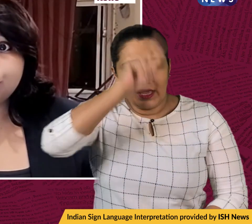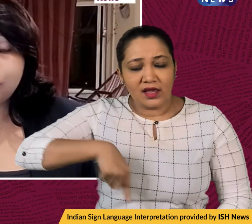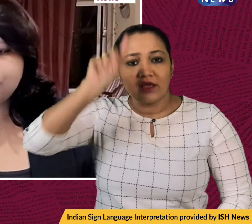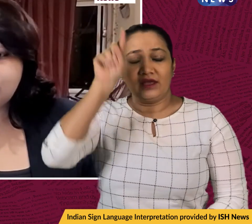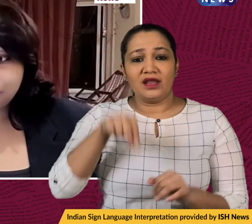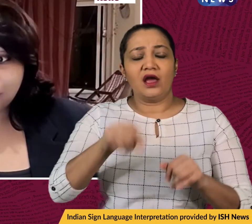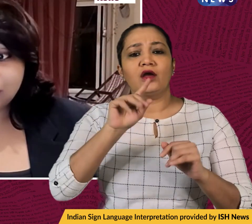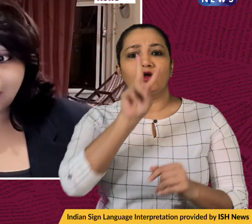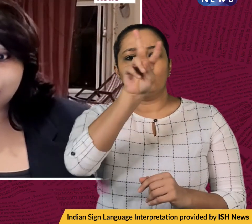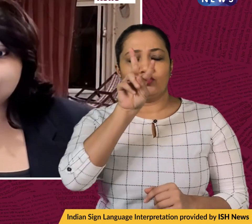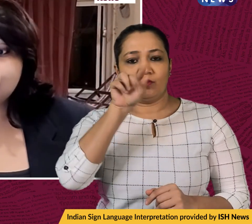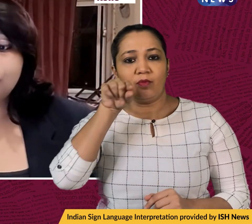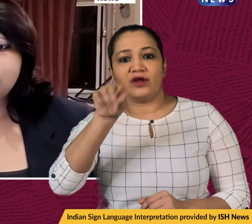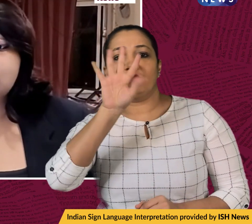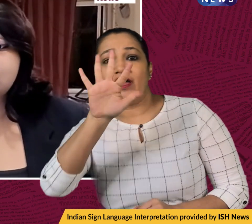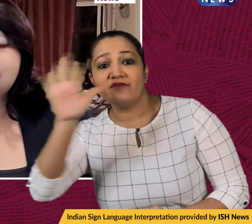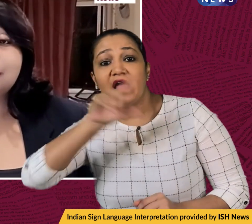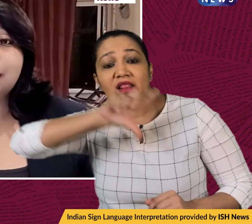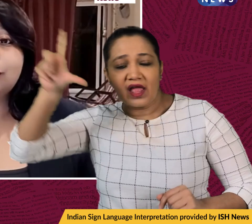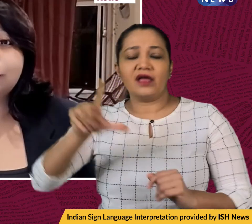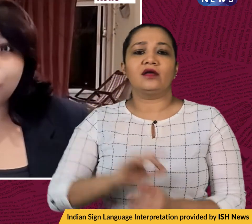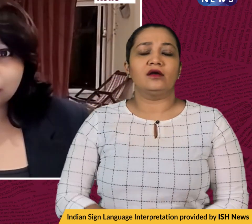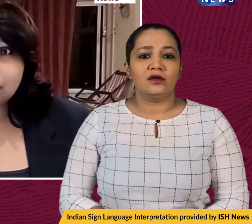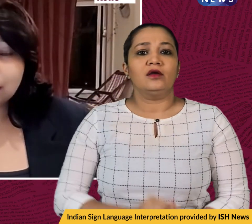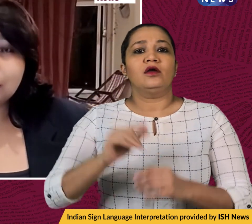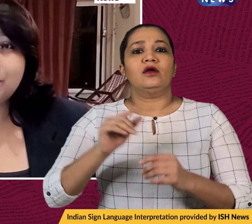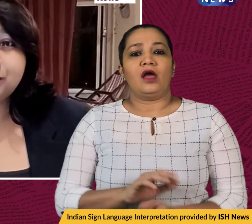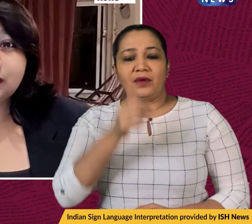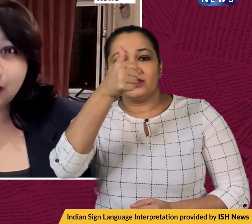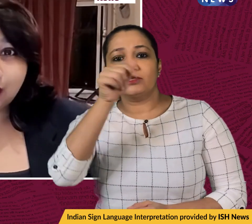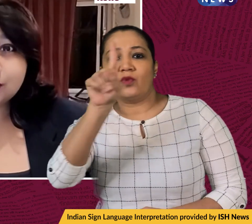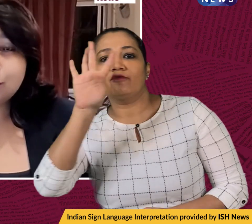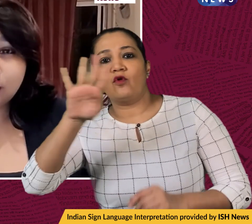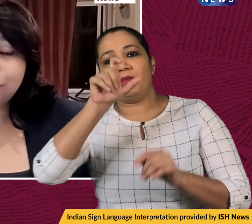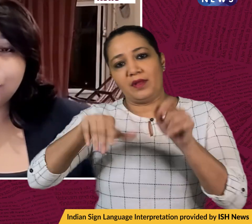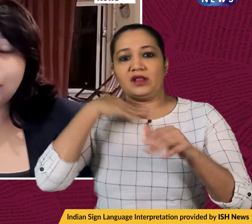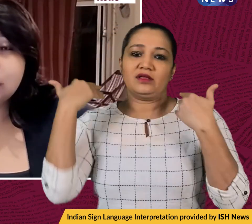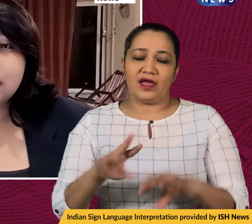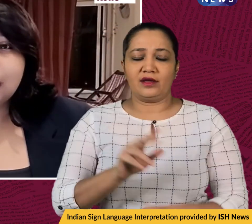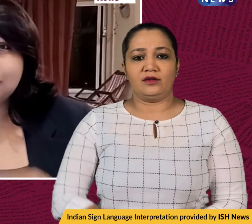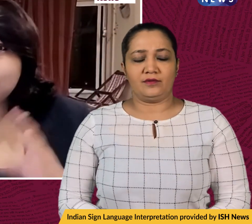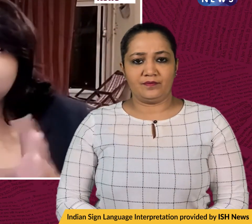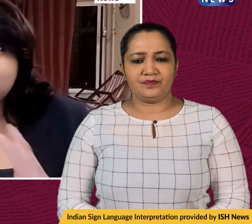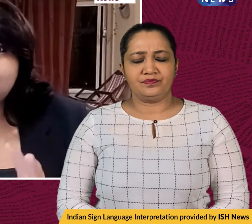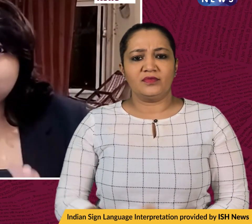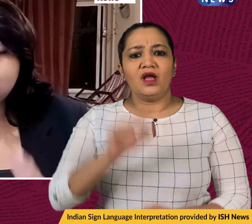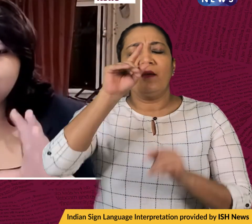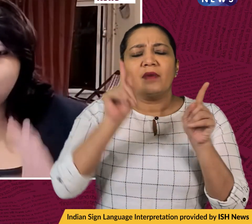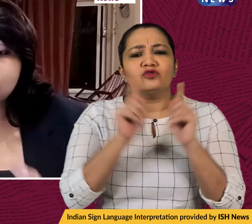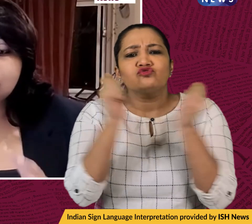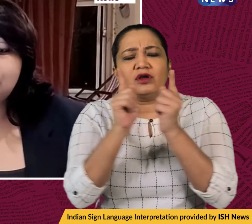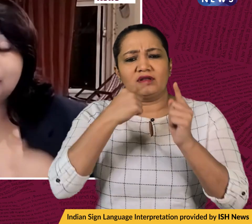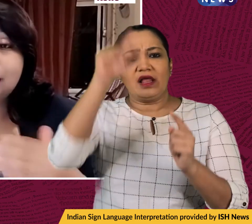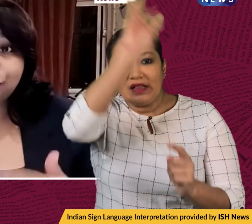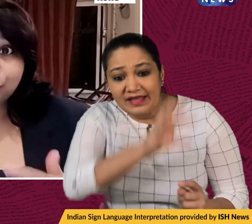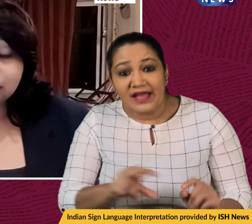reported 2.55 lakh new COVID cases and 614 deaths in the last 24 hours. I'll give you a brief picture of